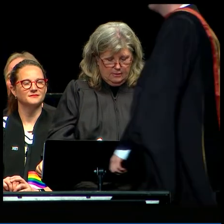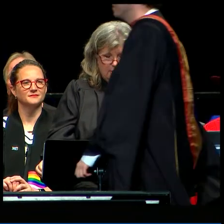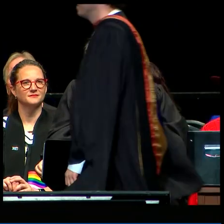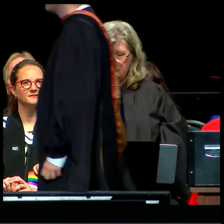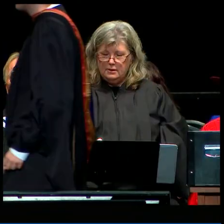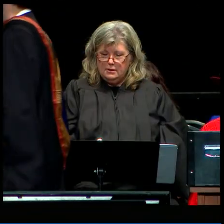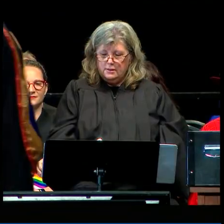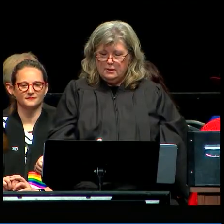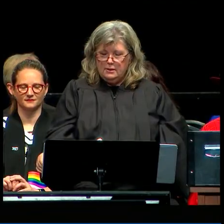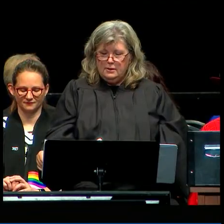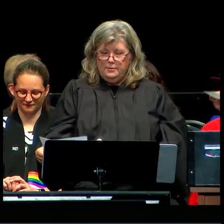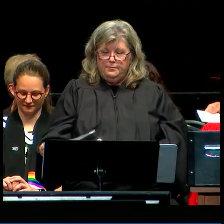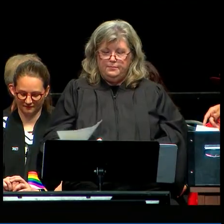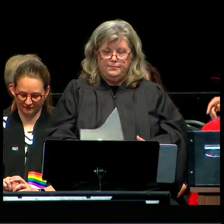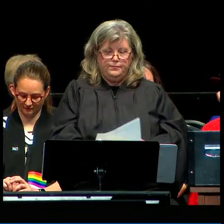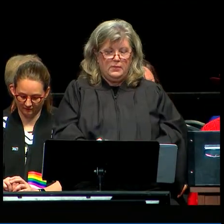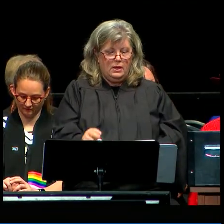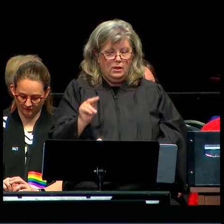Norbert Kovacs.